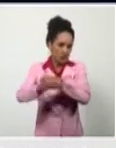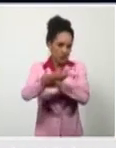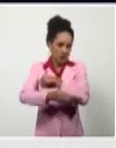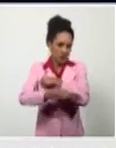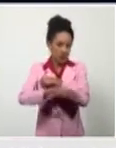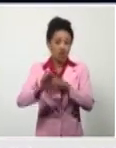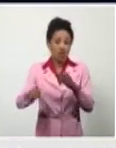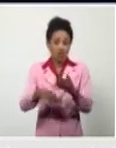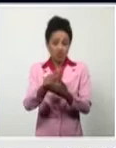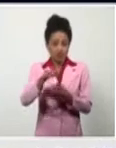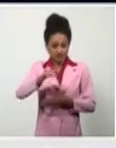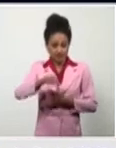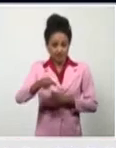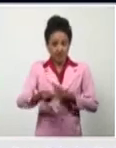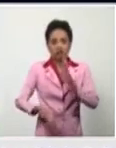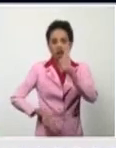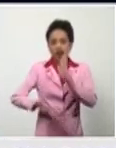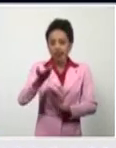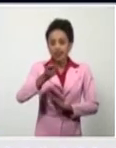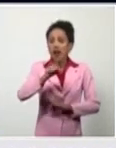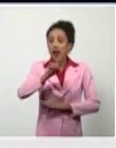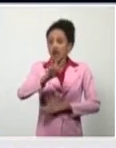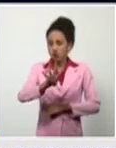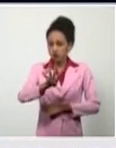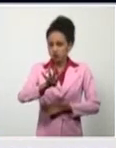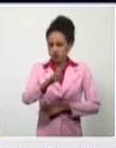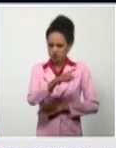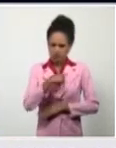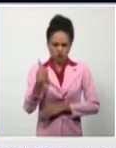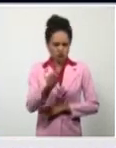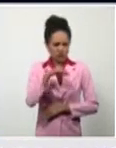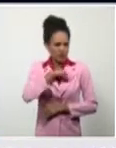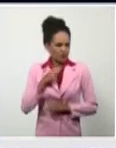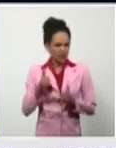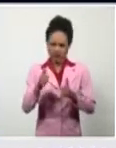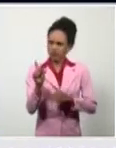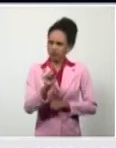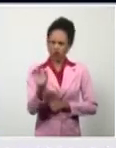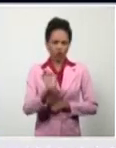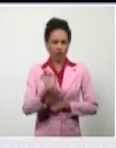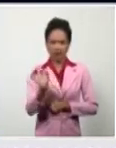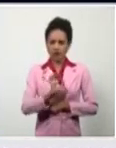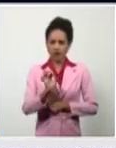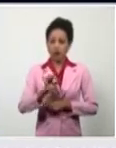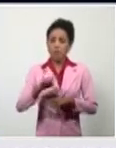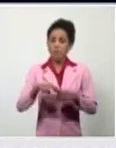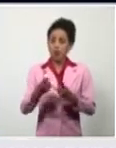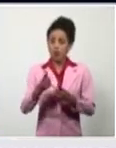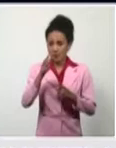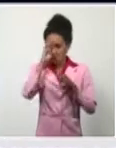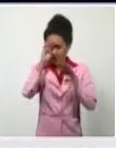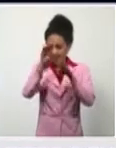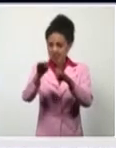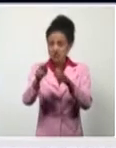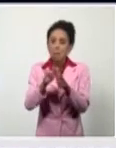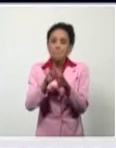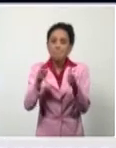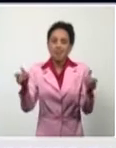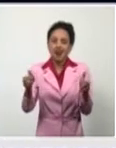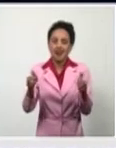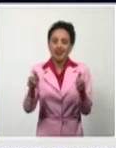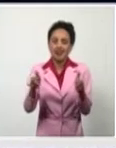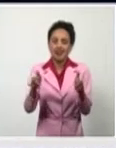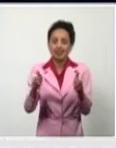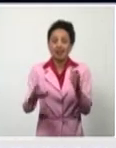14 patients were discharged. And we're not happy with this because the balance between admission and